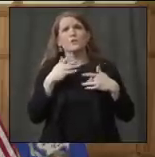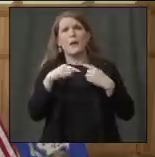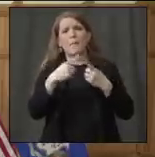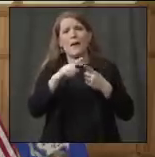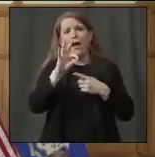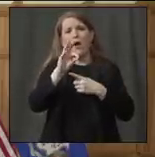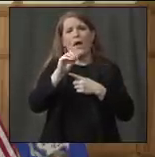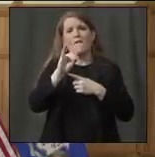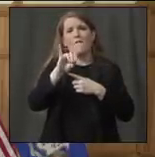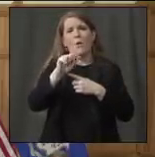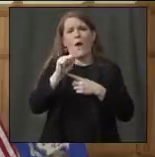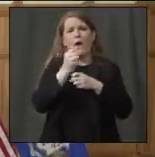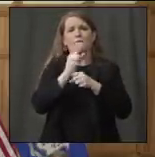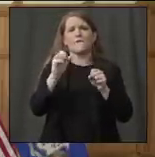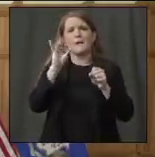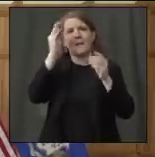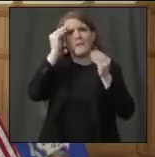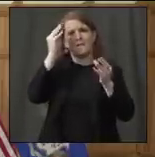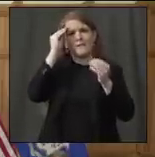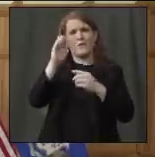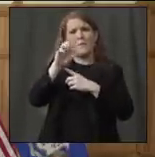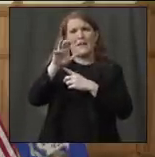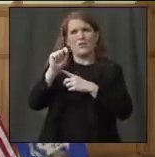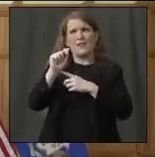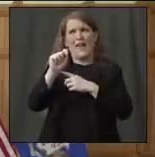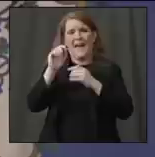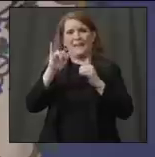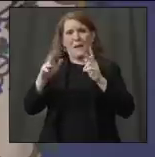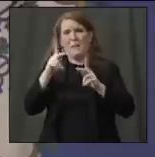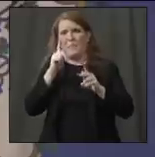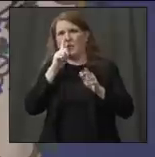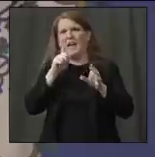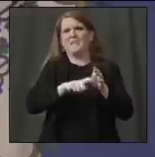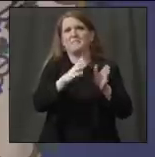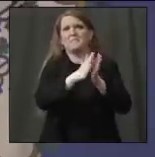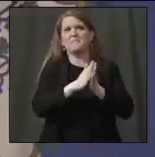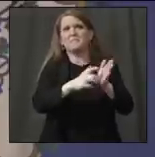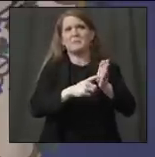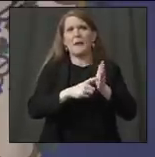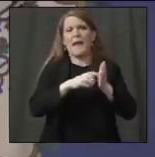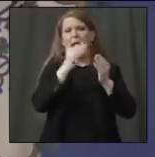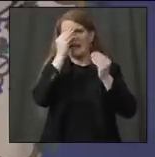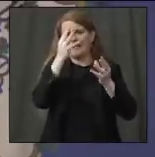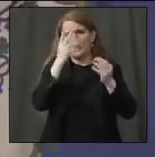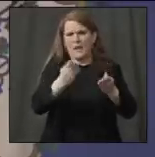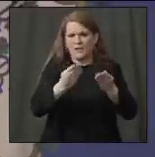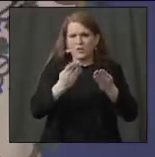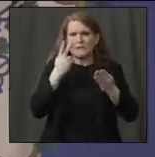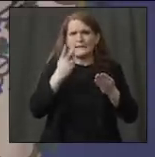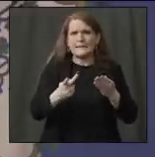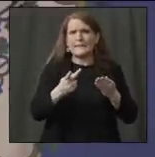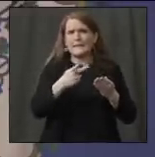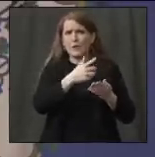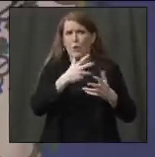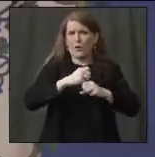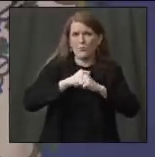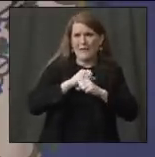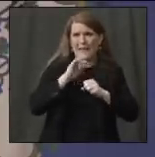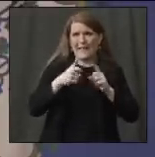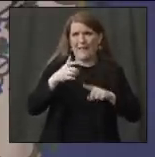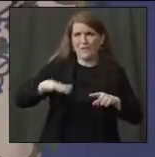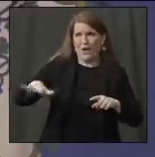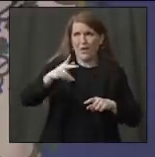their meetings are not open to the public? Well, they are going about 14 hours a day,